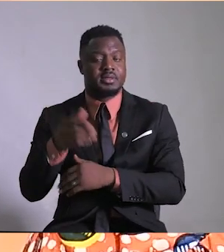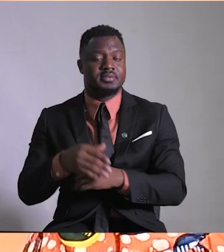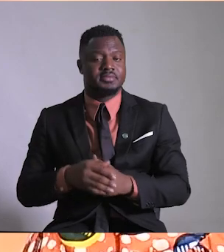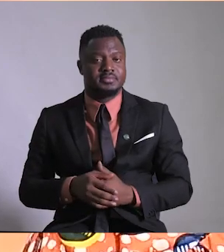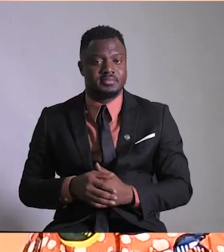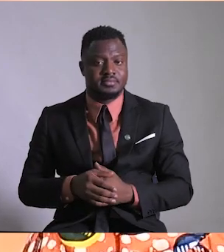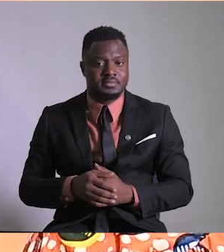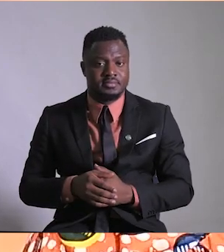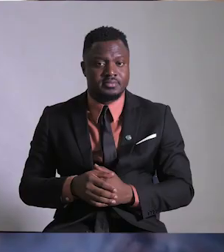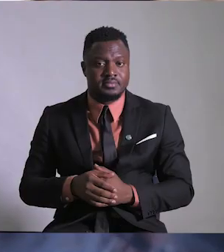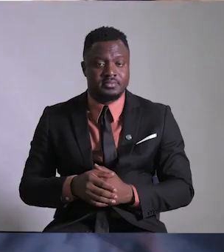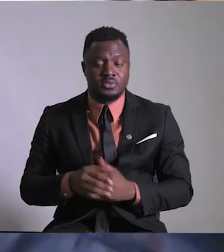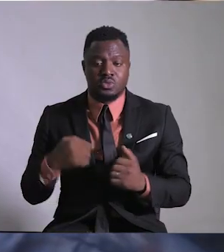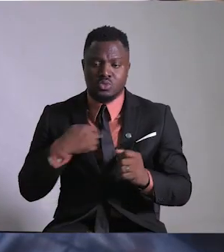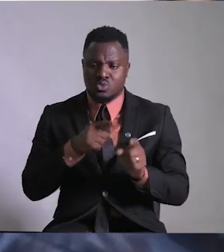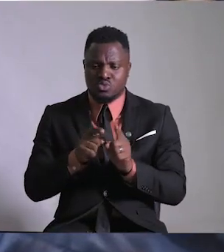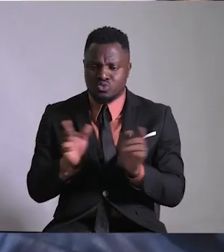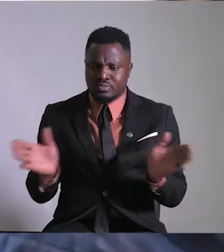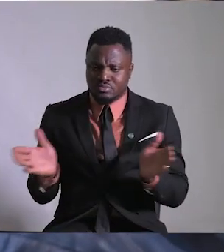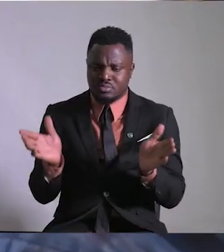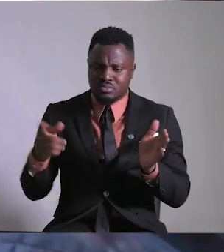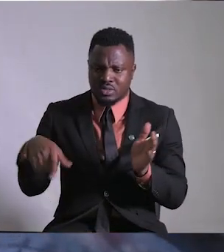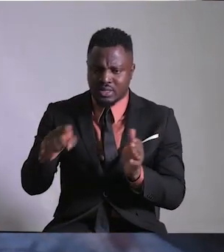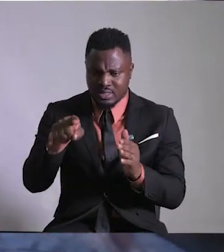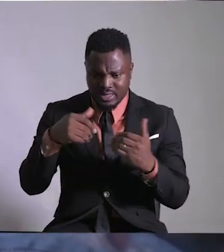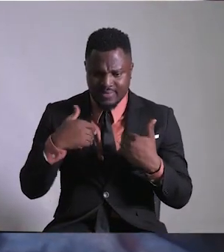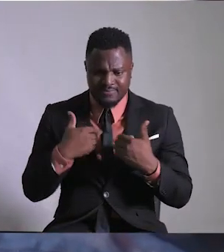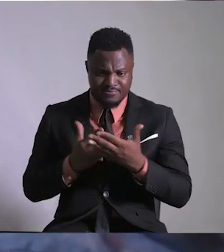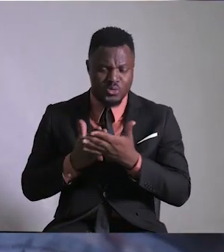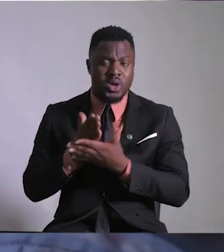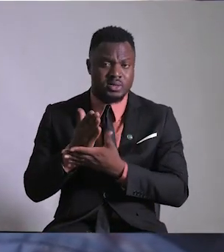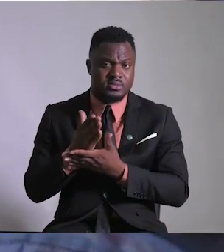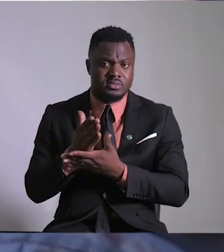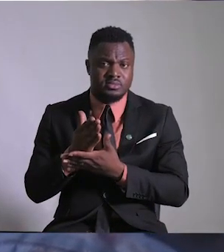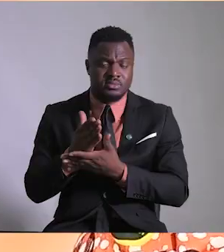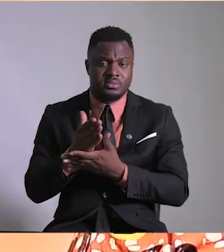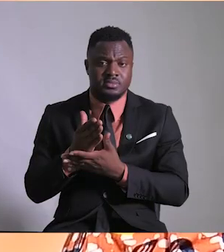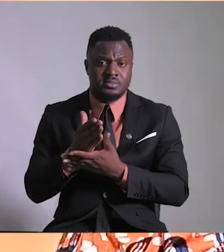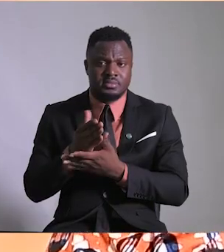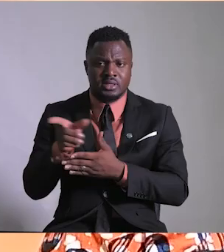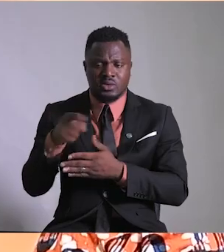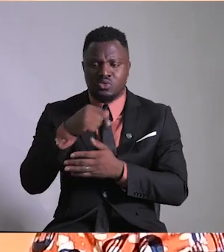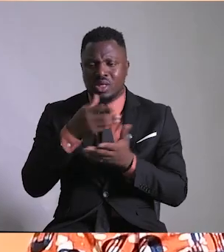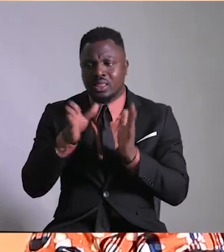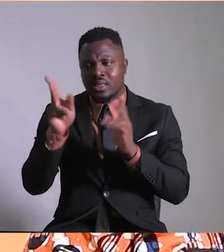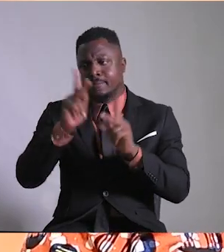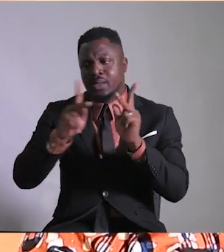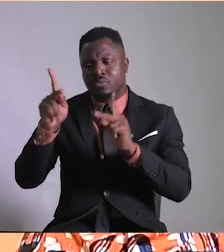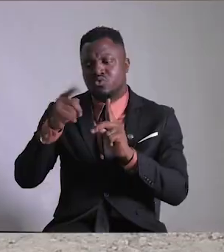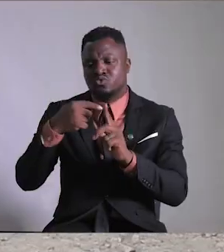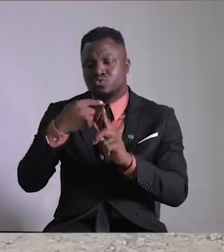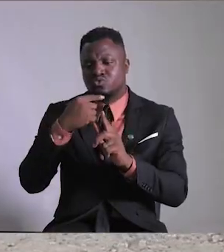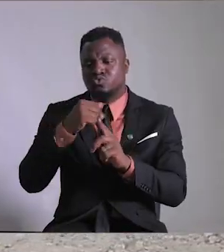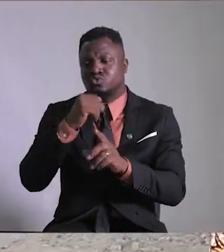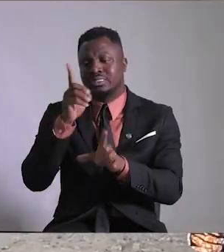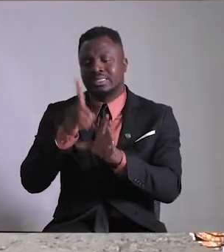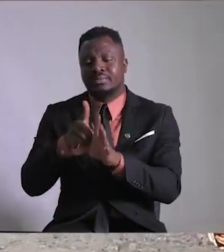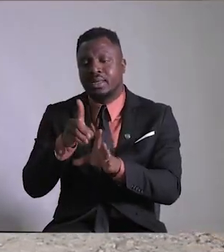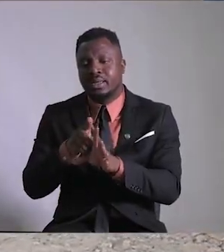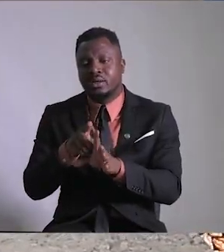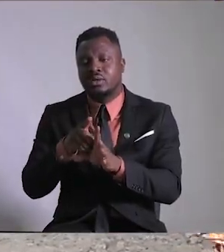speaking. We also encourage them that they also have rights. They shouldn't allow people that are